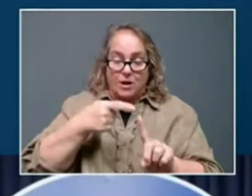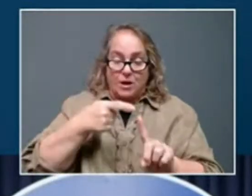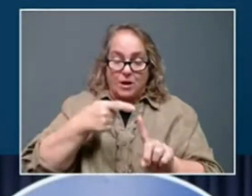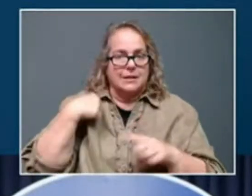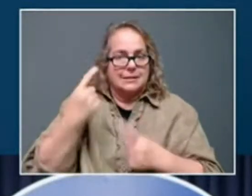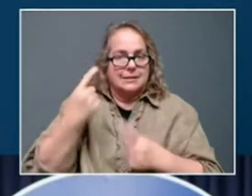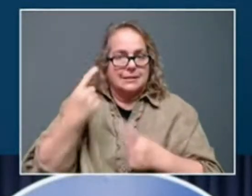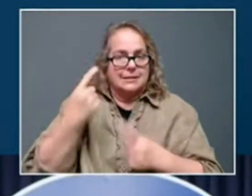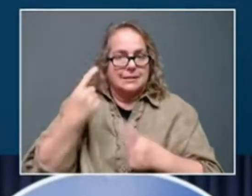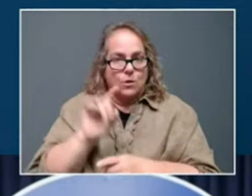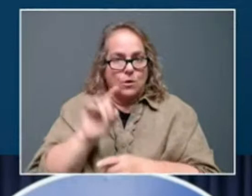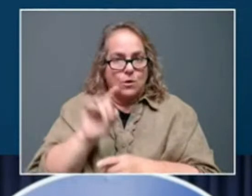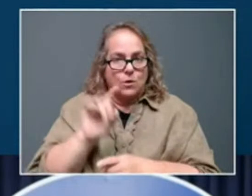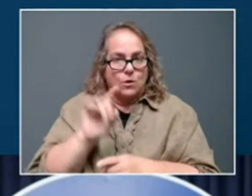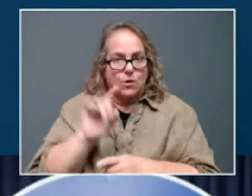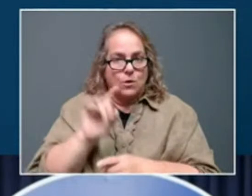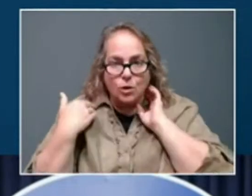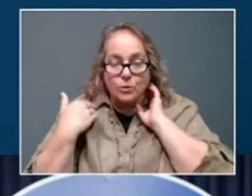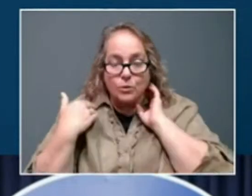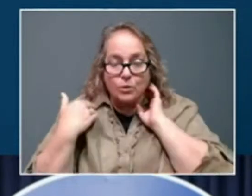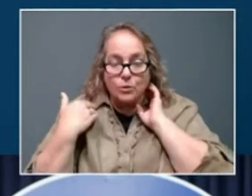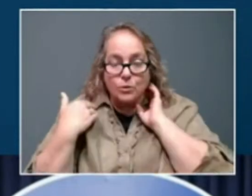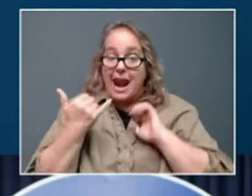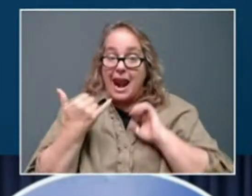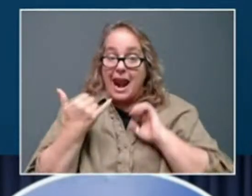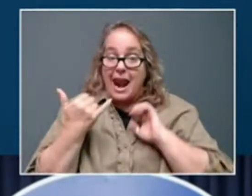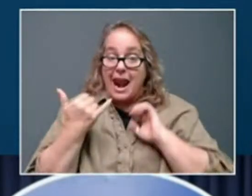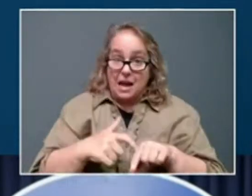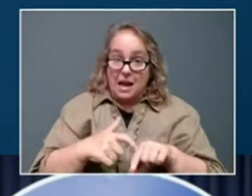We're at this level was the week of October,